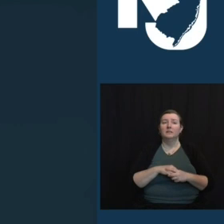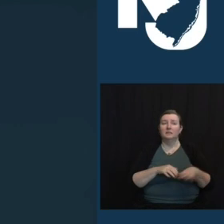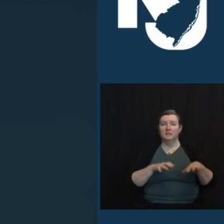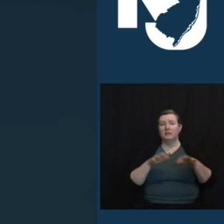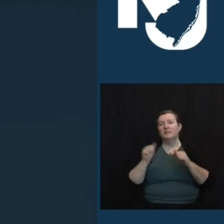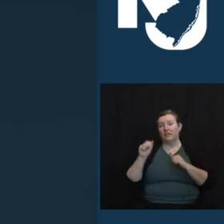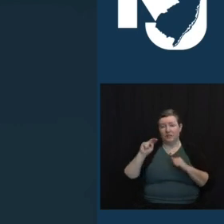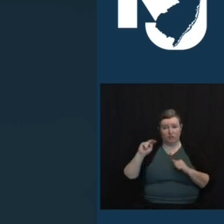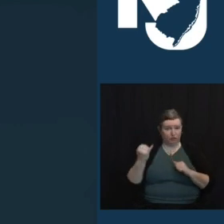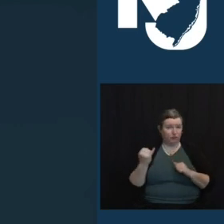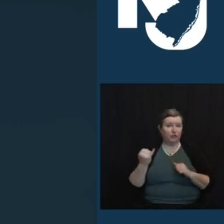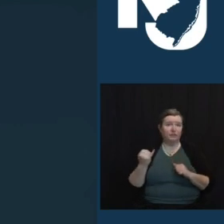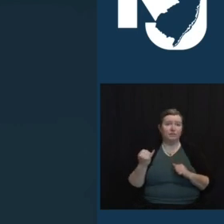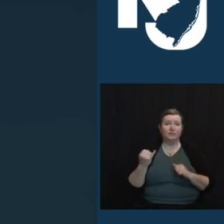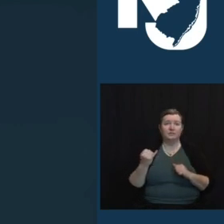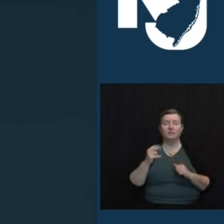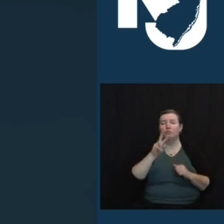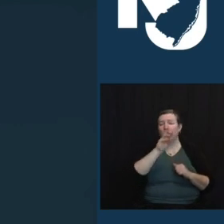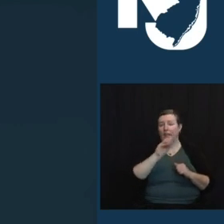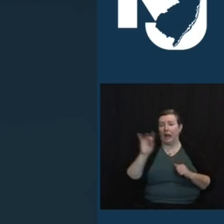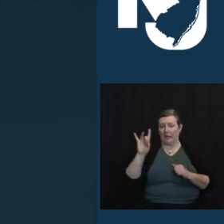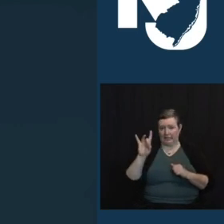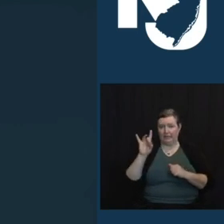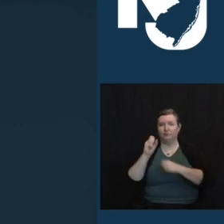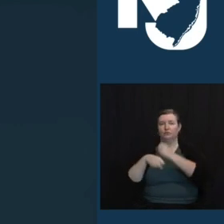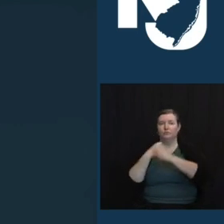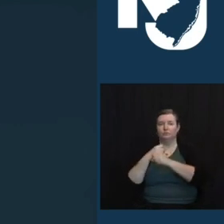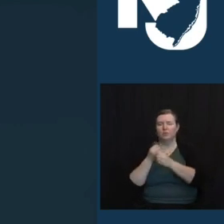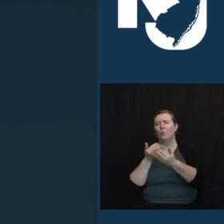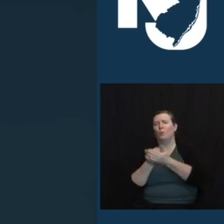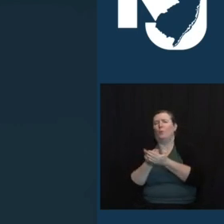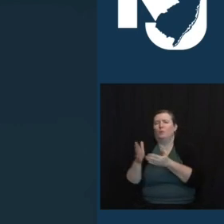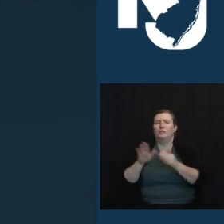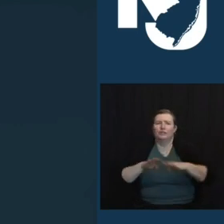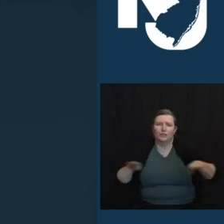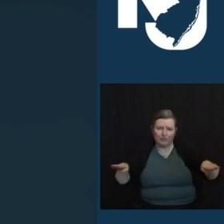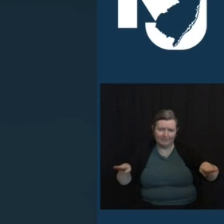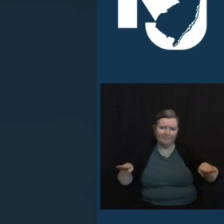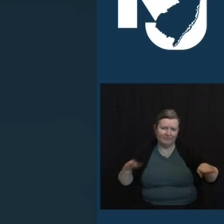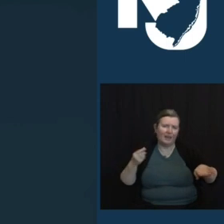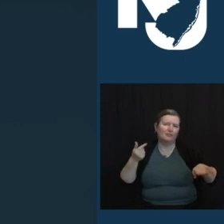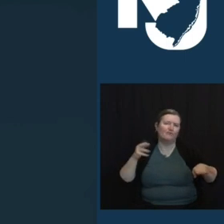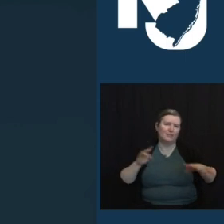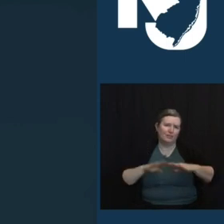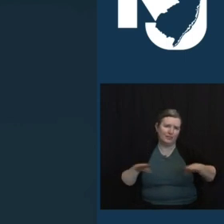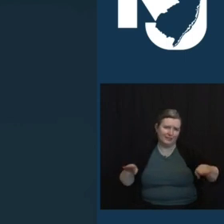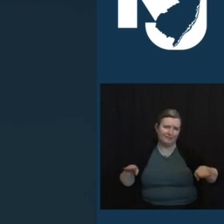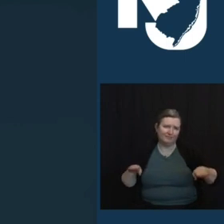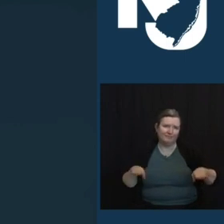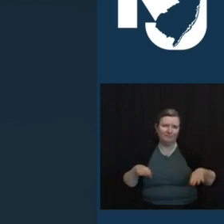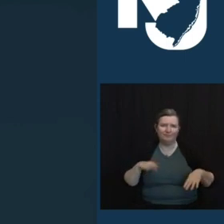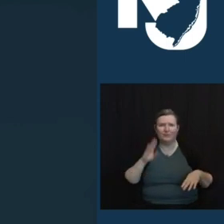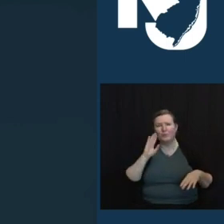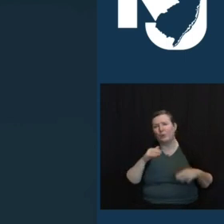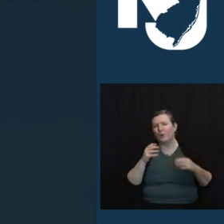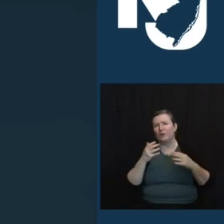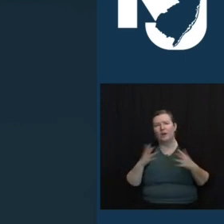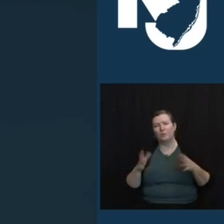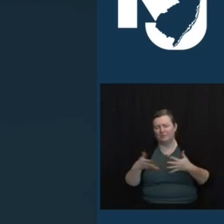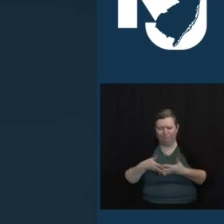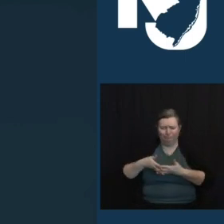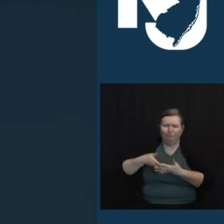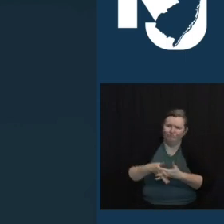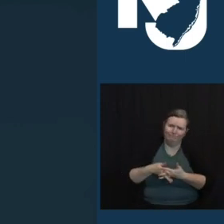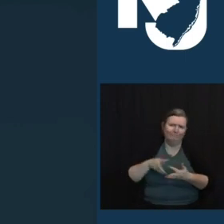be closer to her children and grandchildren, but as we all know, once you are a part of our New Jersey family, you are always a